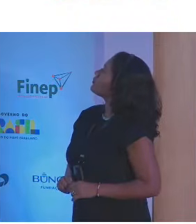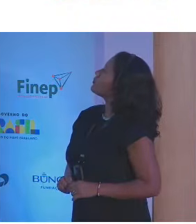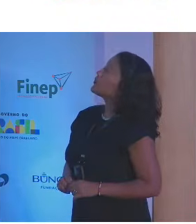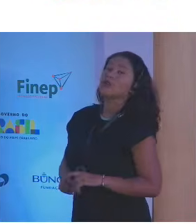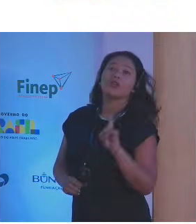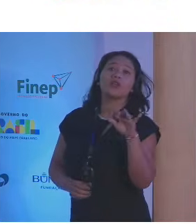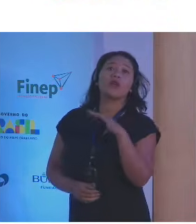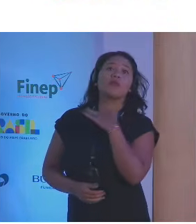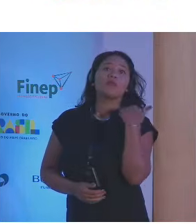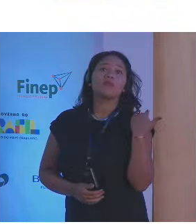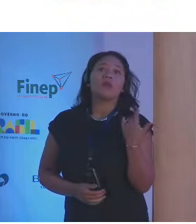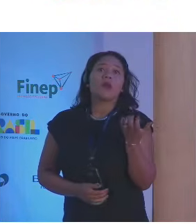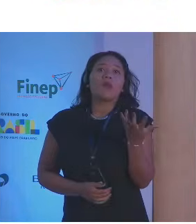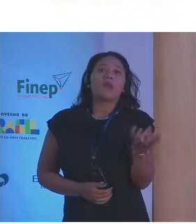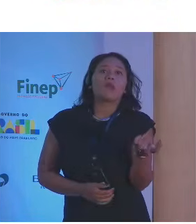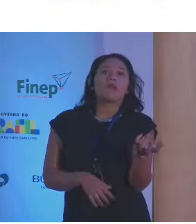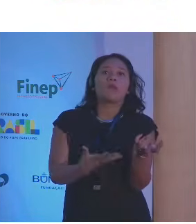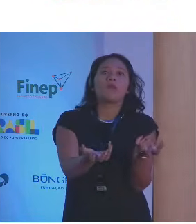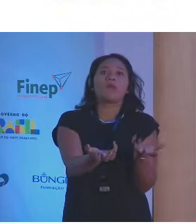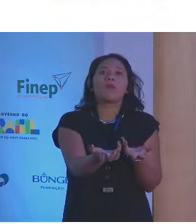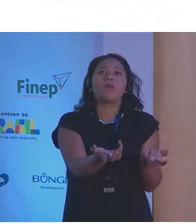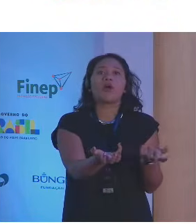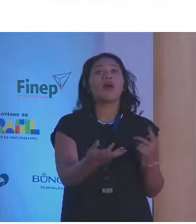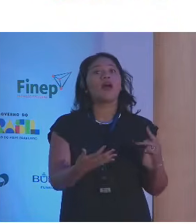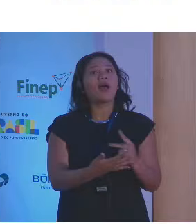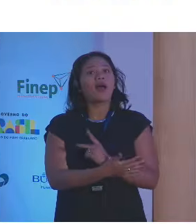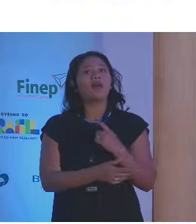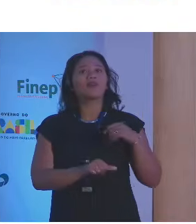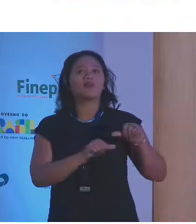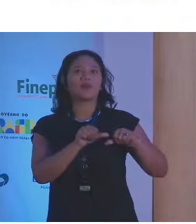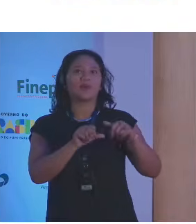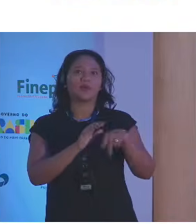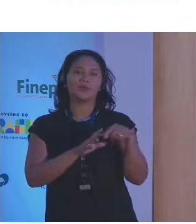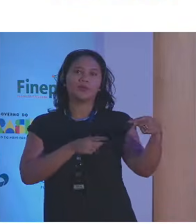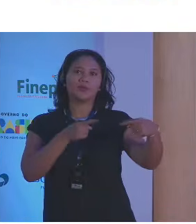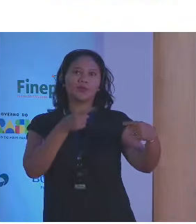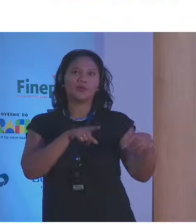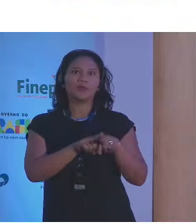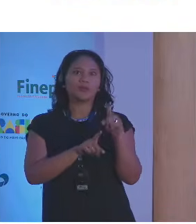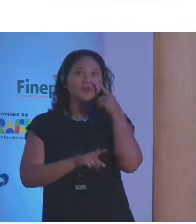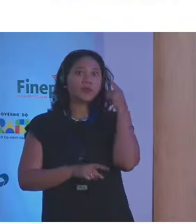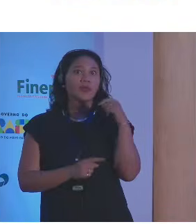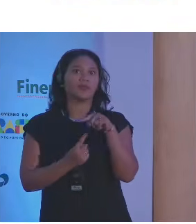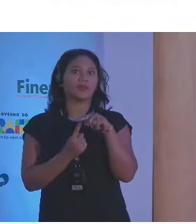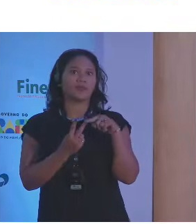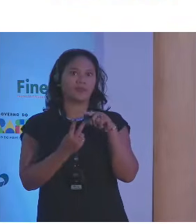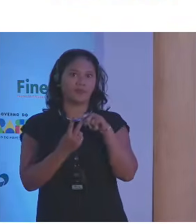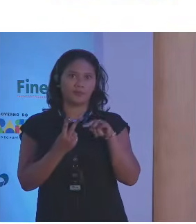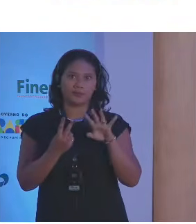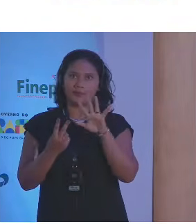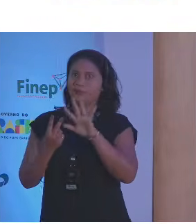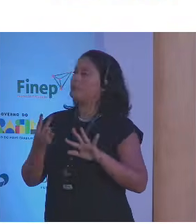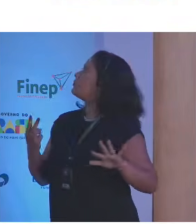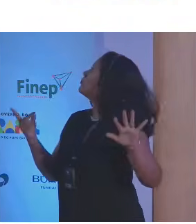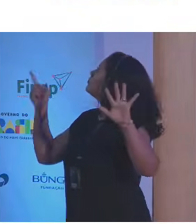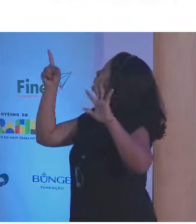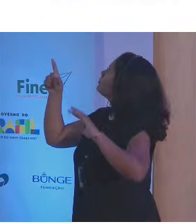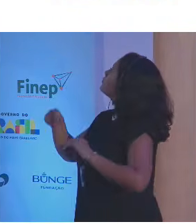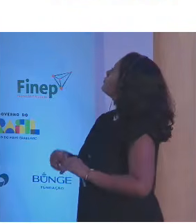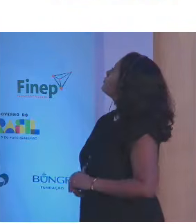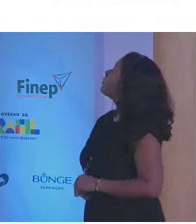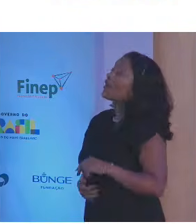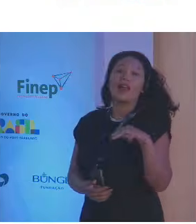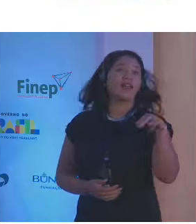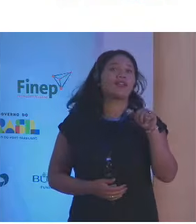Now, let's change the discussion a little bit and take a look at these two images generated by NASA. The one to the